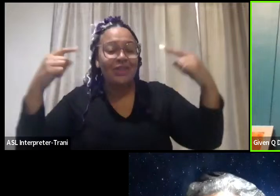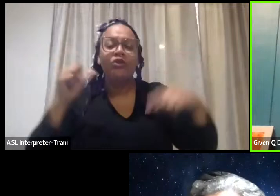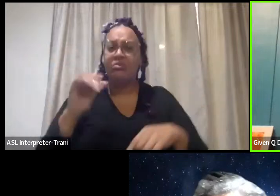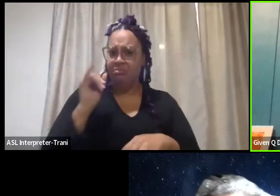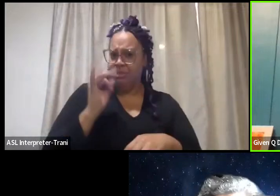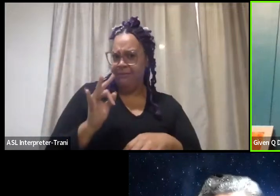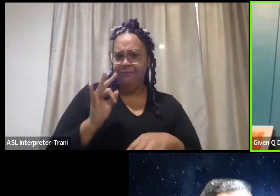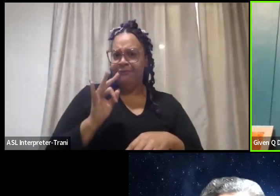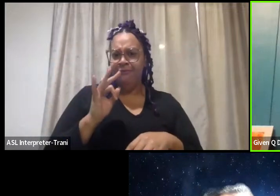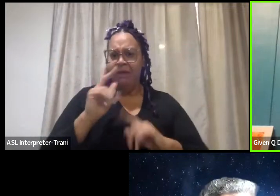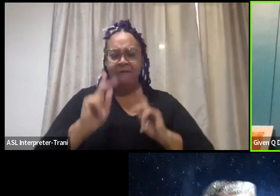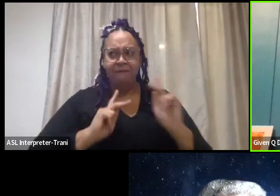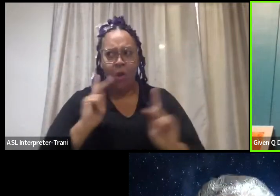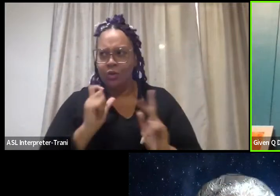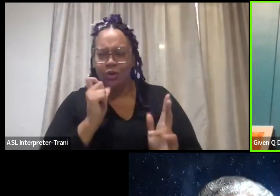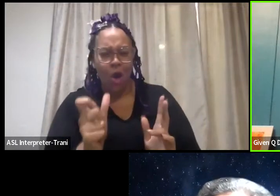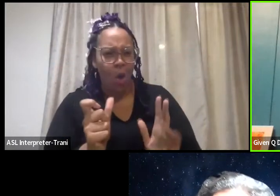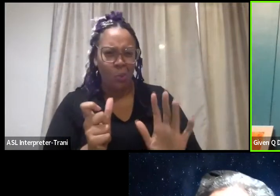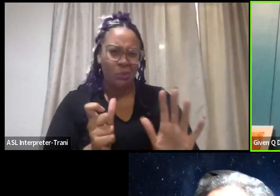don't um,